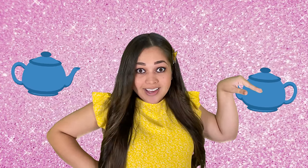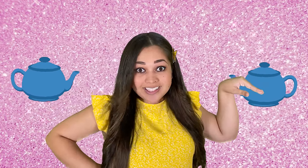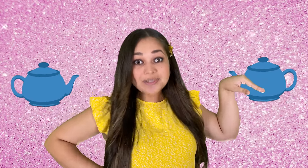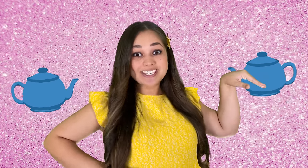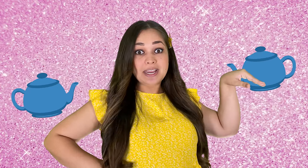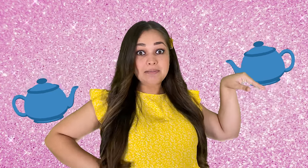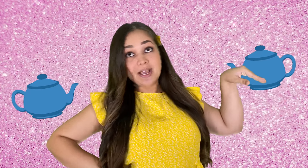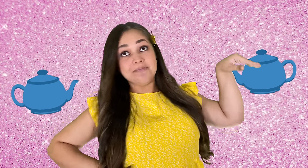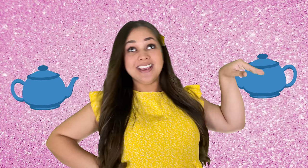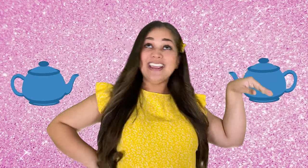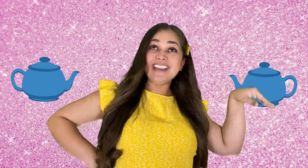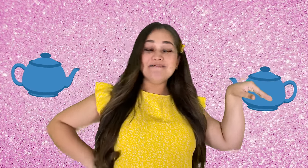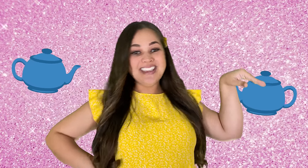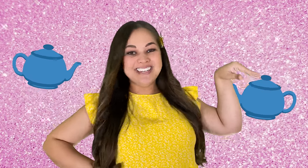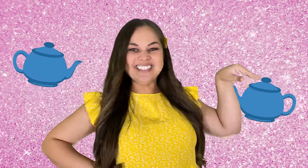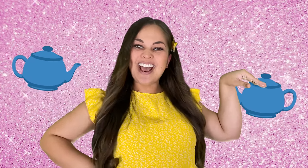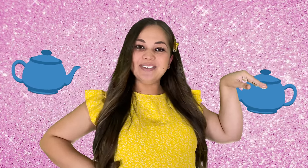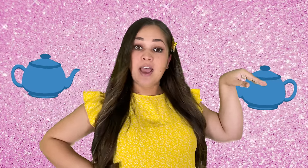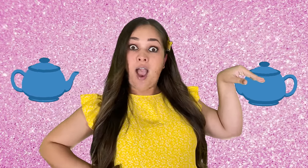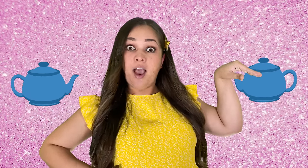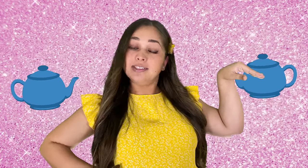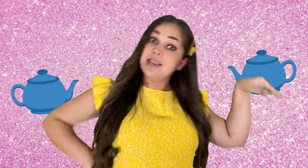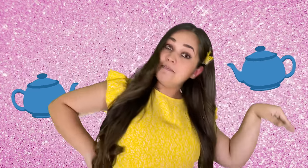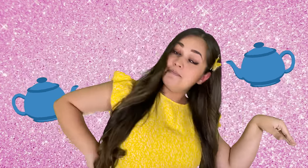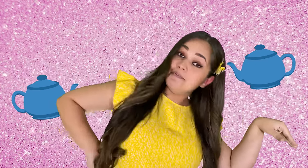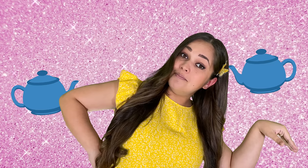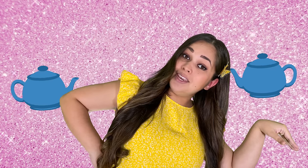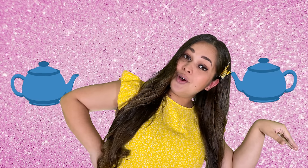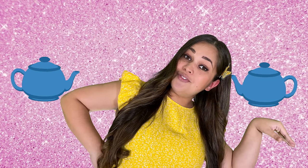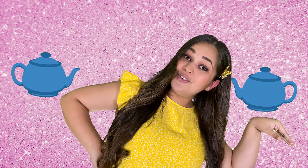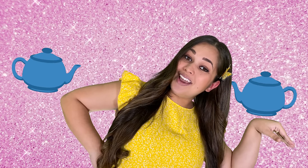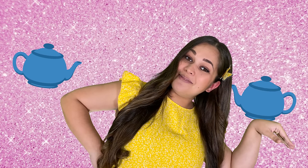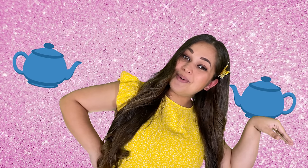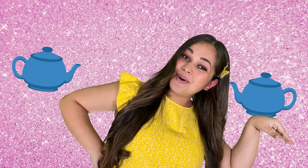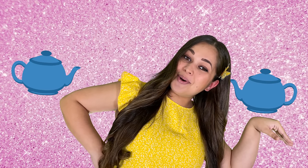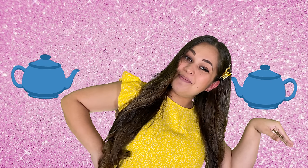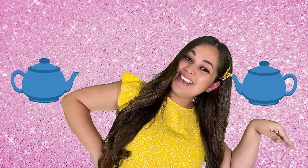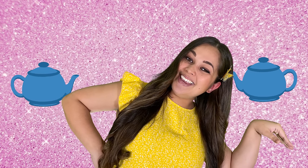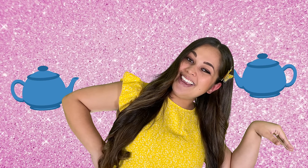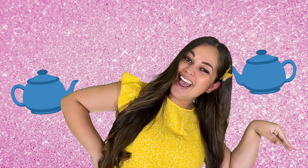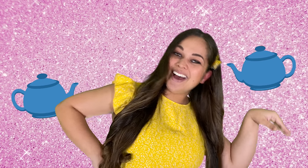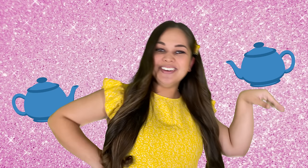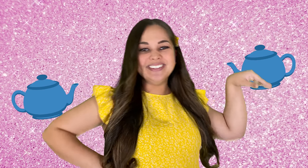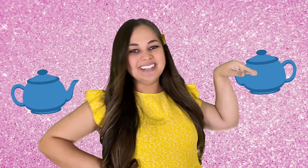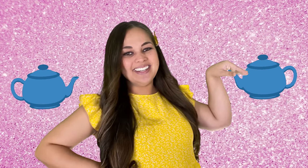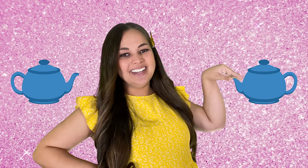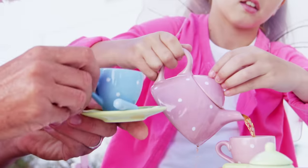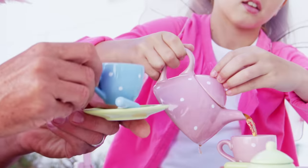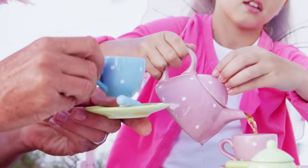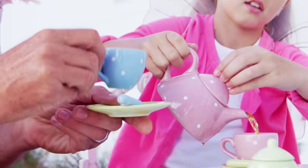When I get all steamed up, hear me shout. Tip me over and pour me